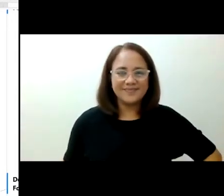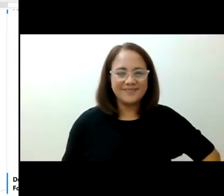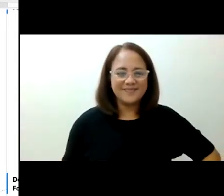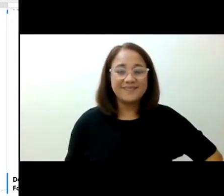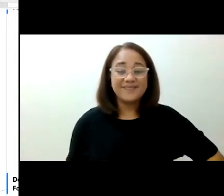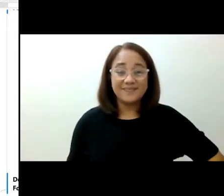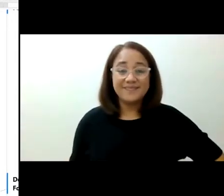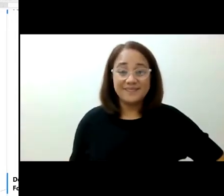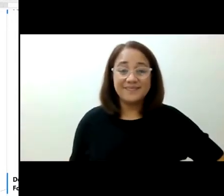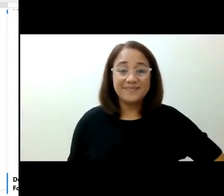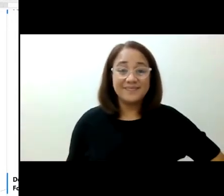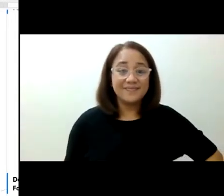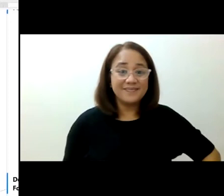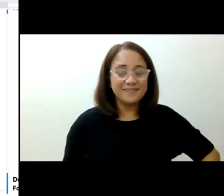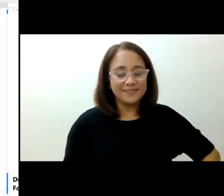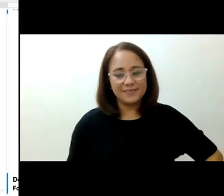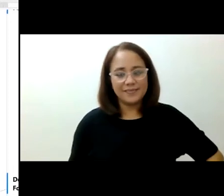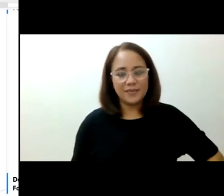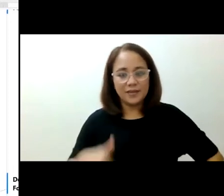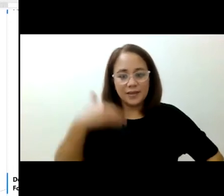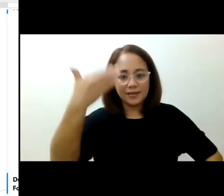All right, next one.